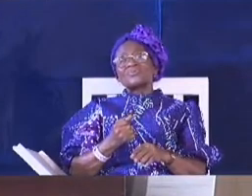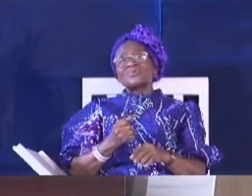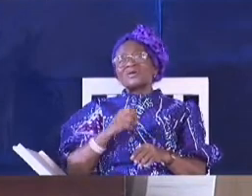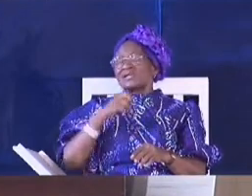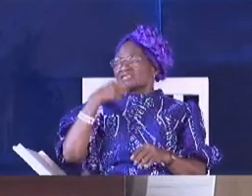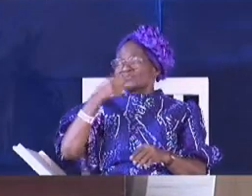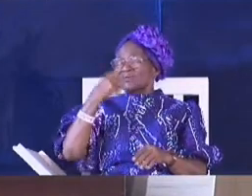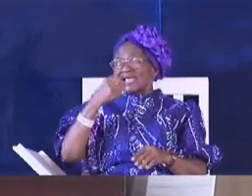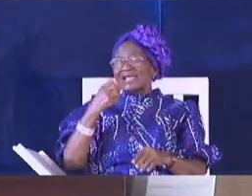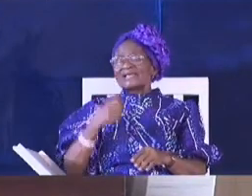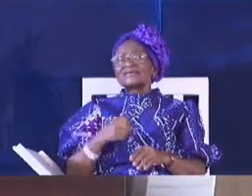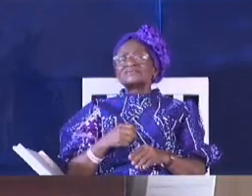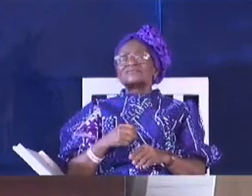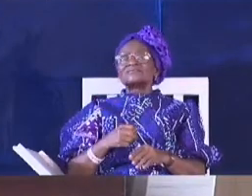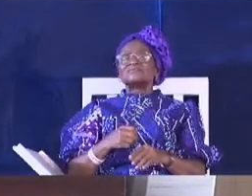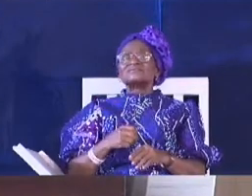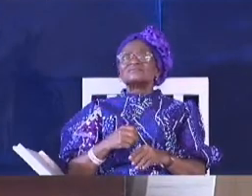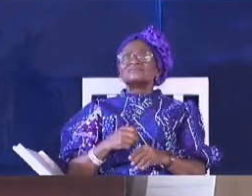Speak.